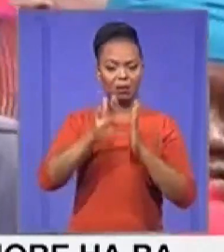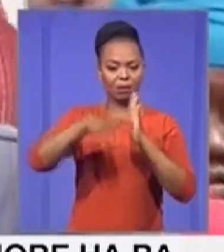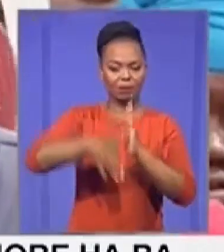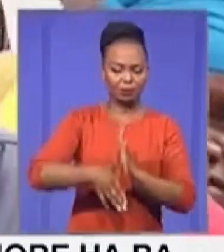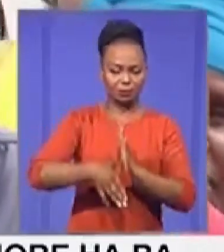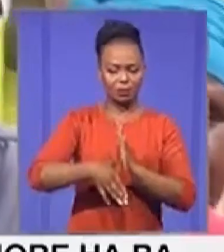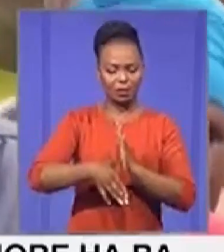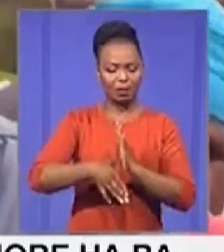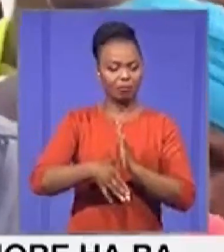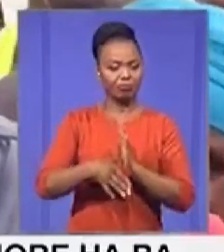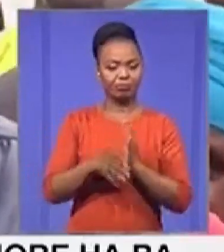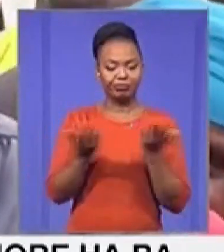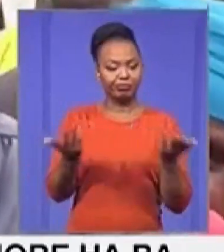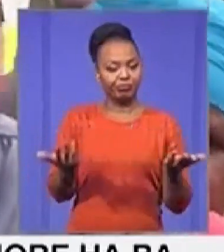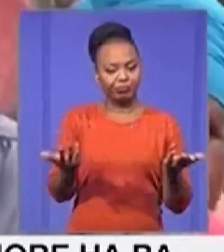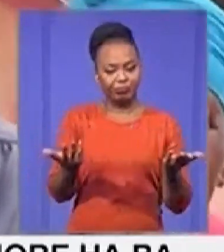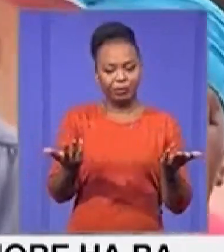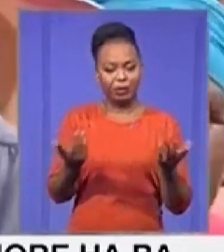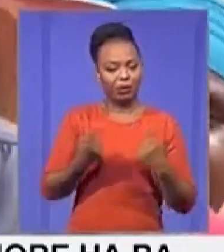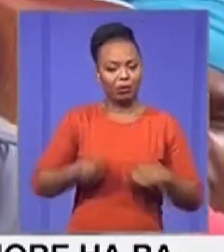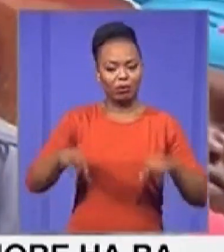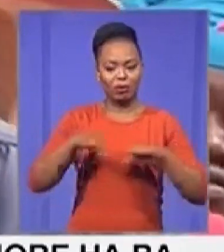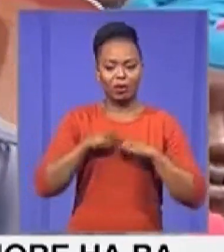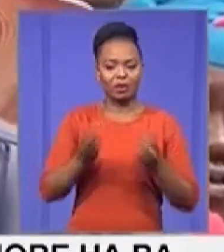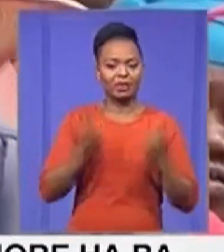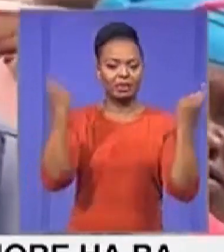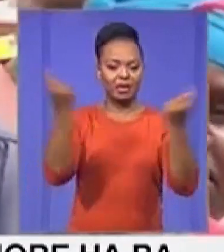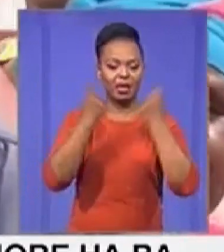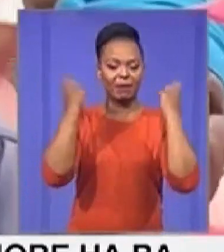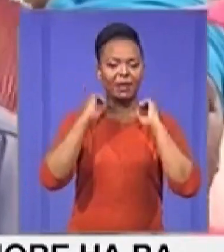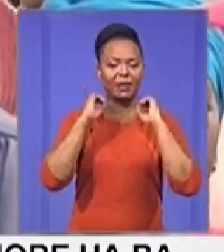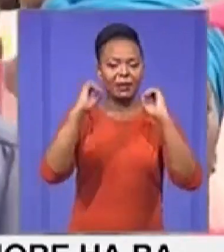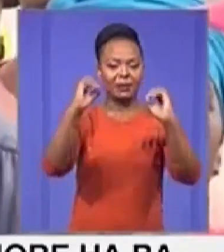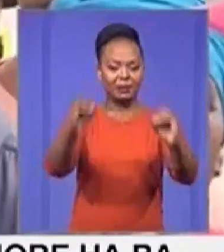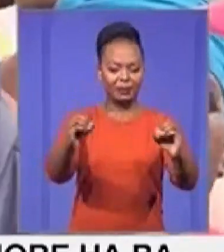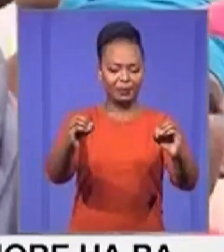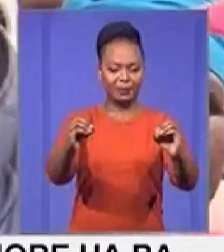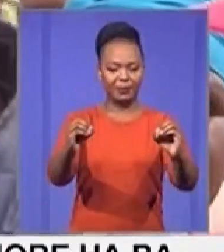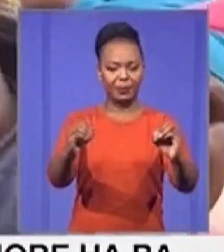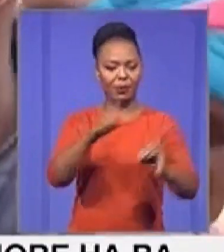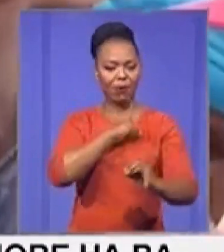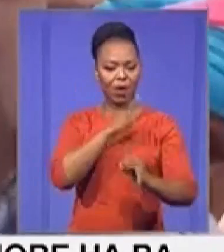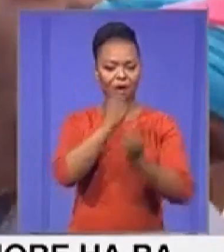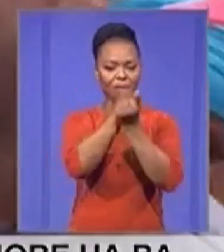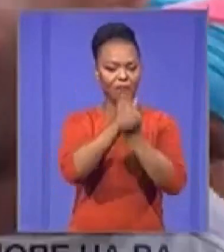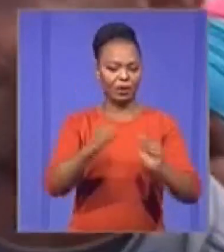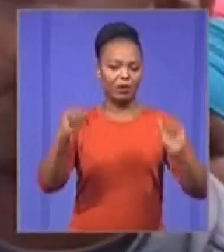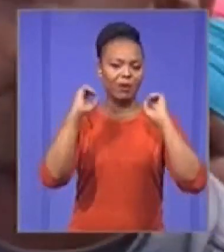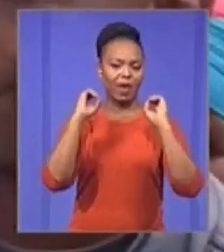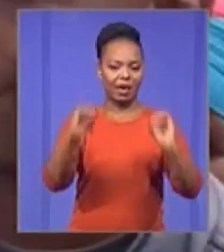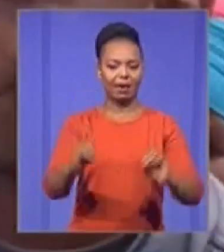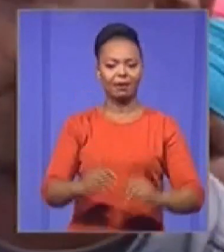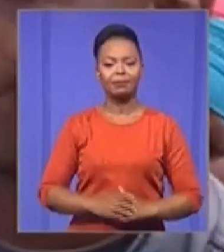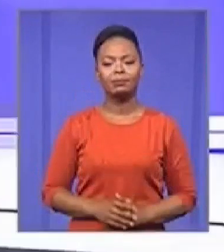boga a re celebrate ka gona a re na freedom.